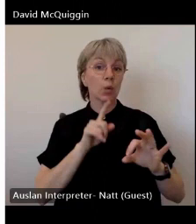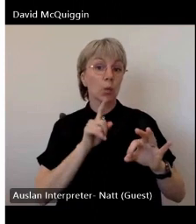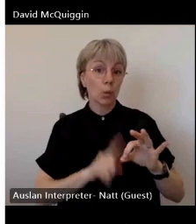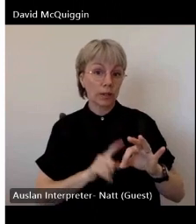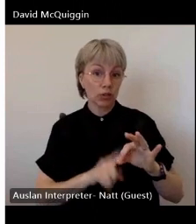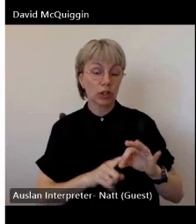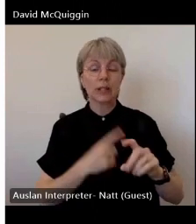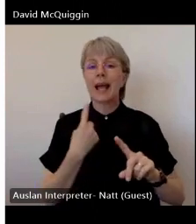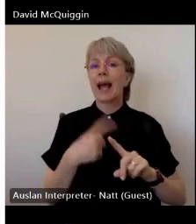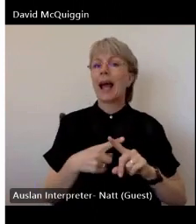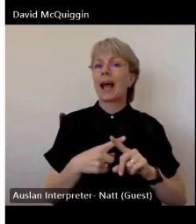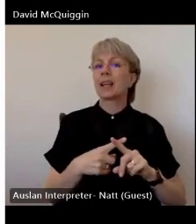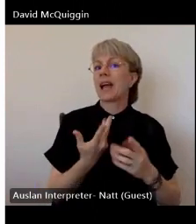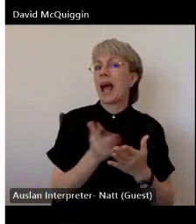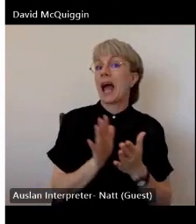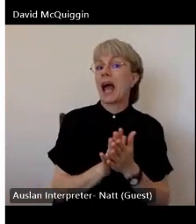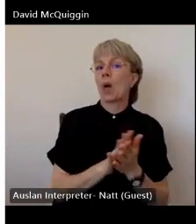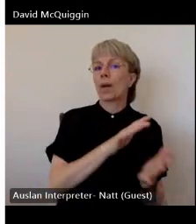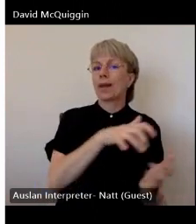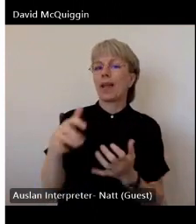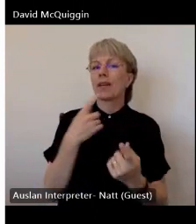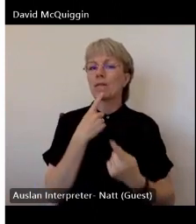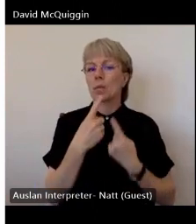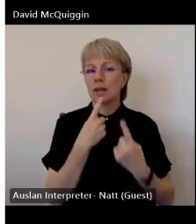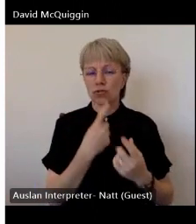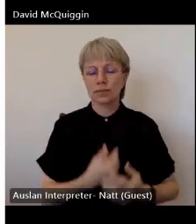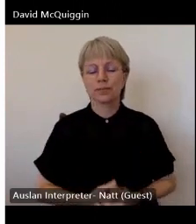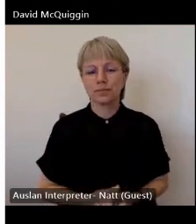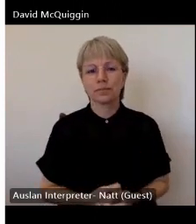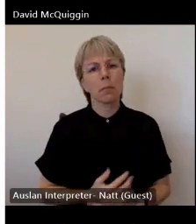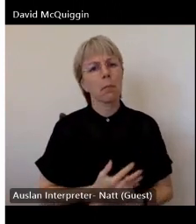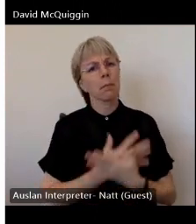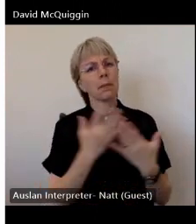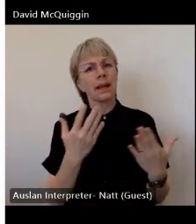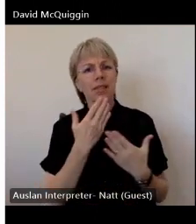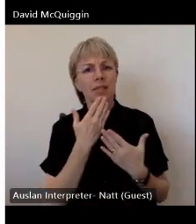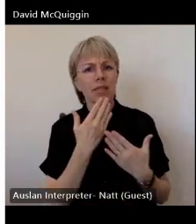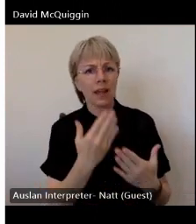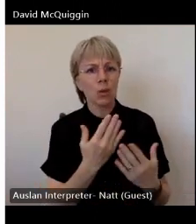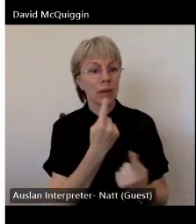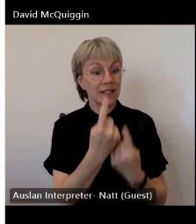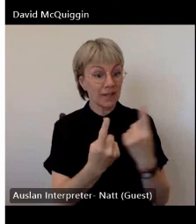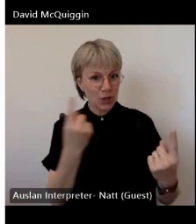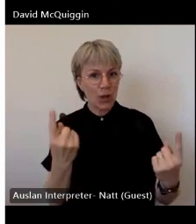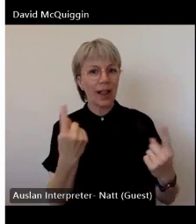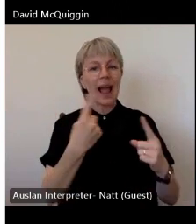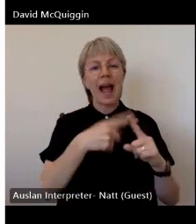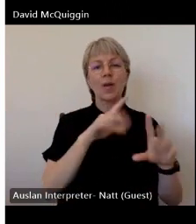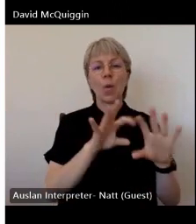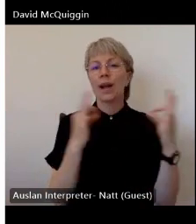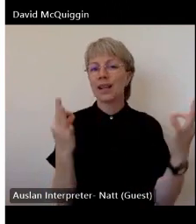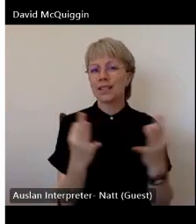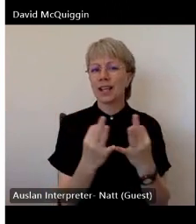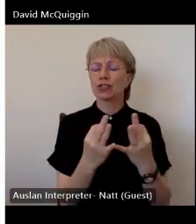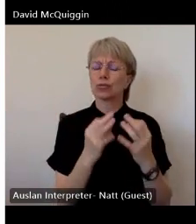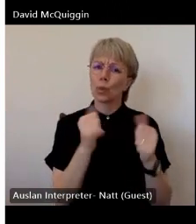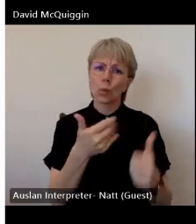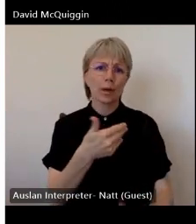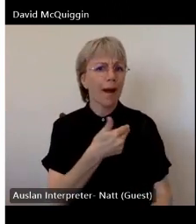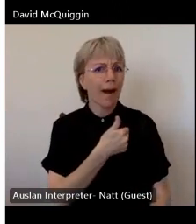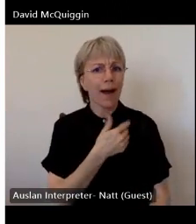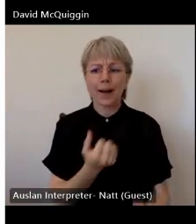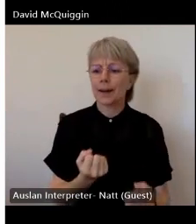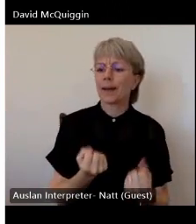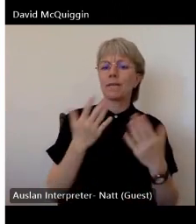survey platform used. I also wanted to give a huge thank you to the individuals and organisations who have generously given their